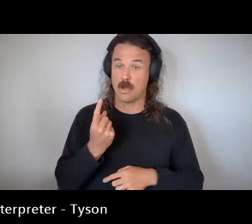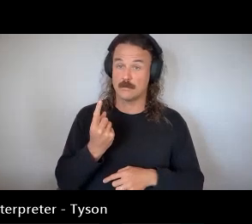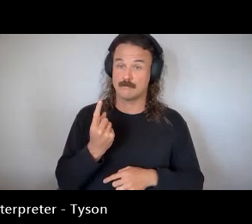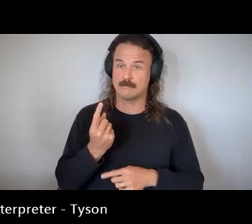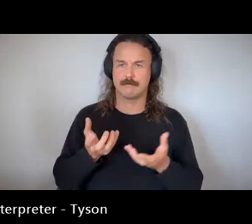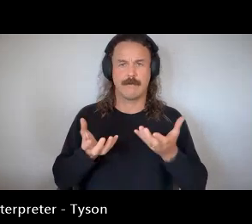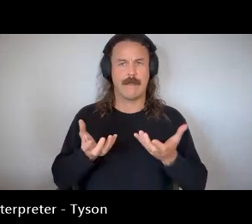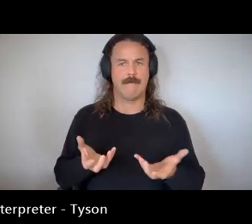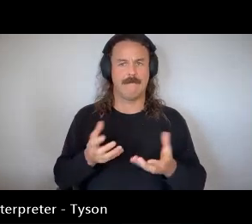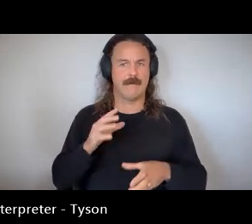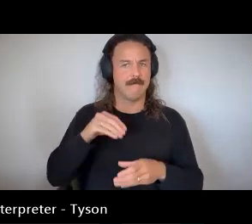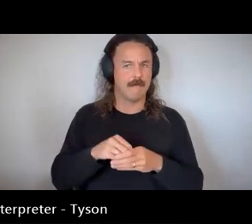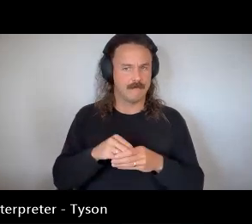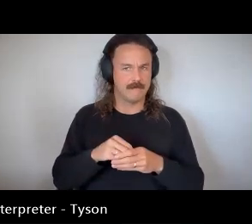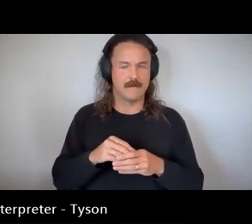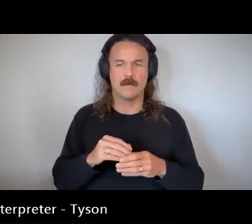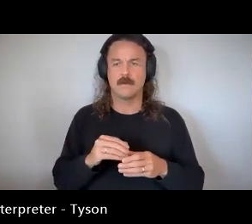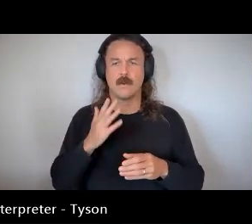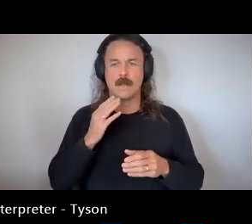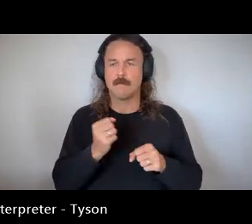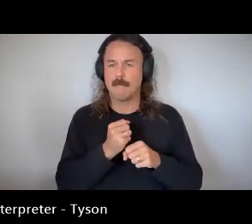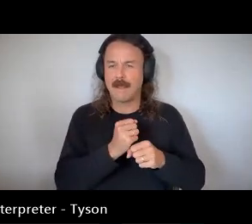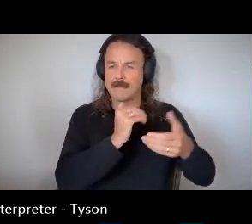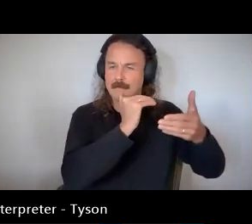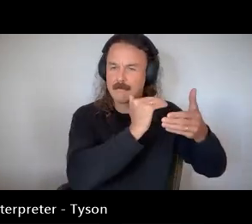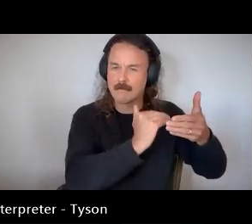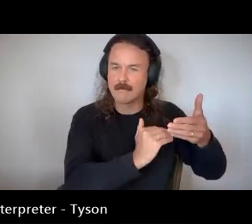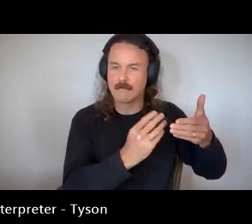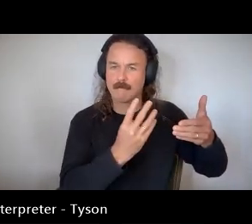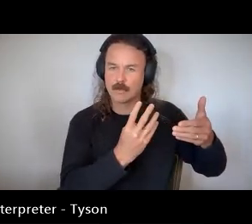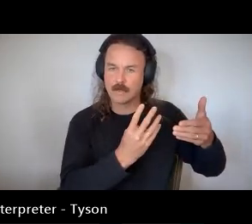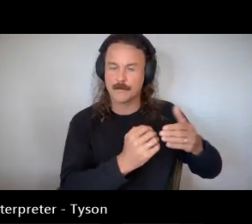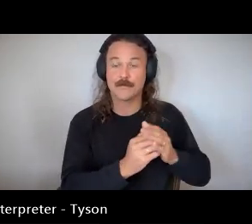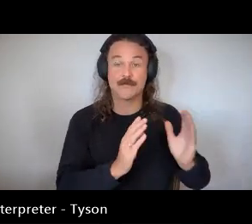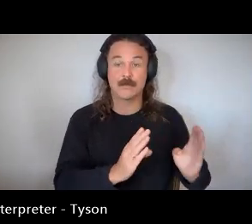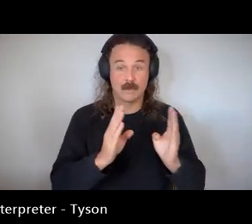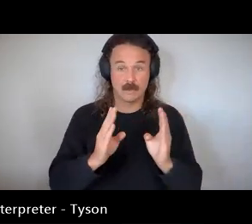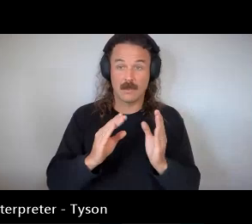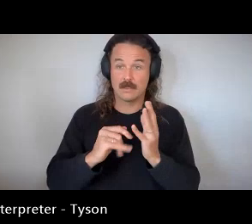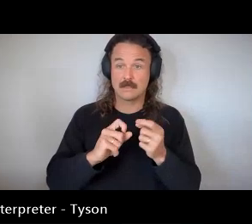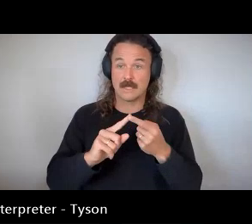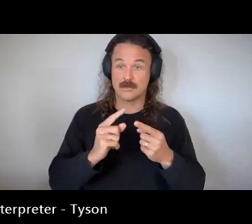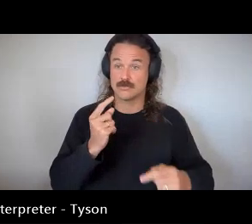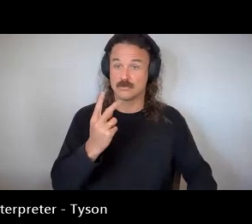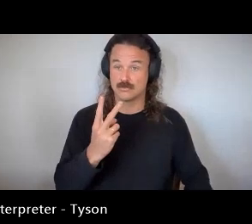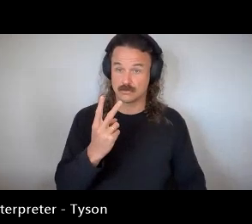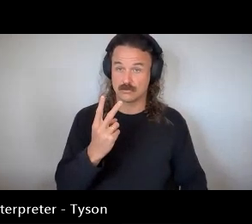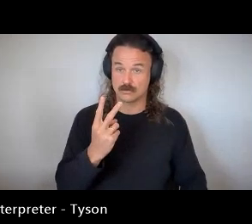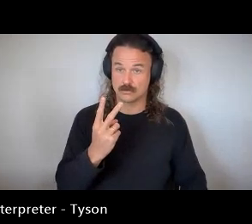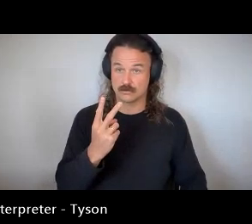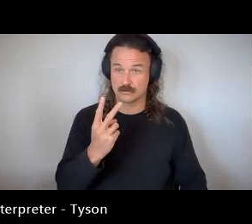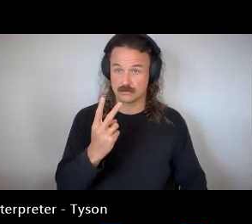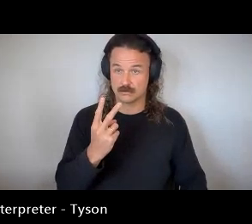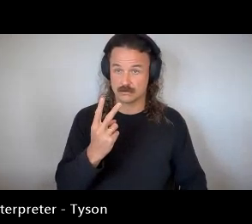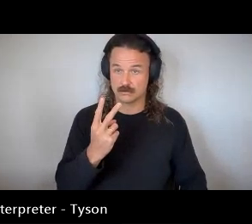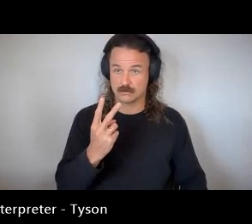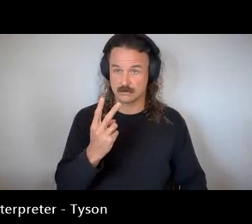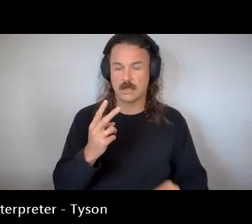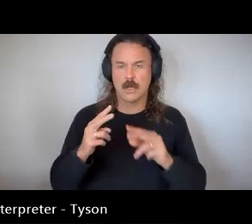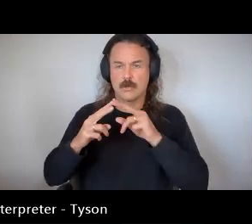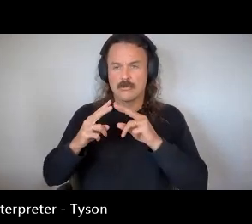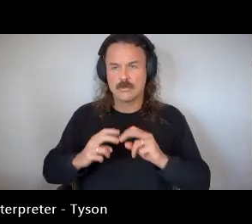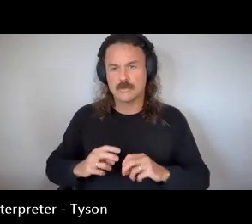development, and then stage 2, which led up to the preference weighting research